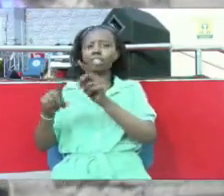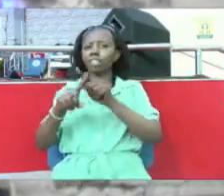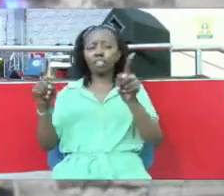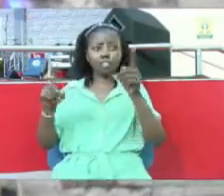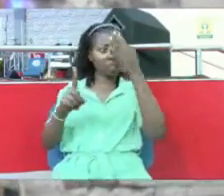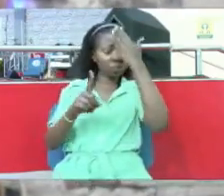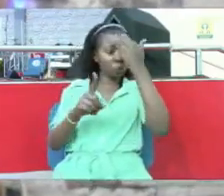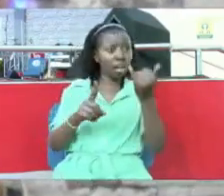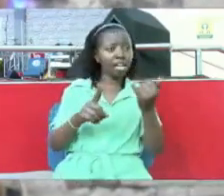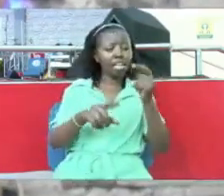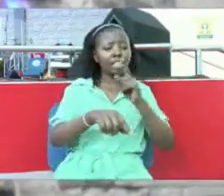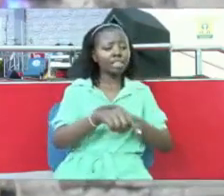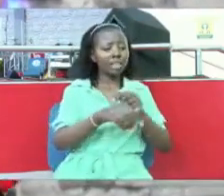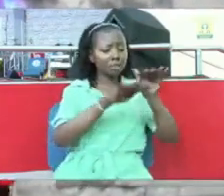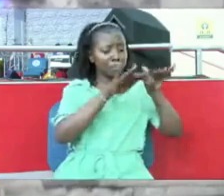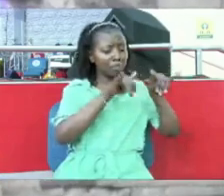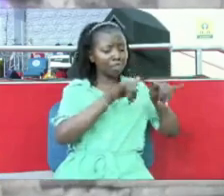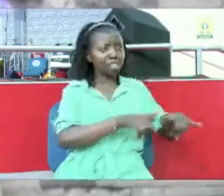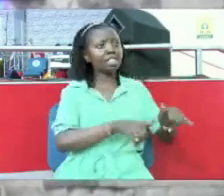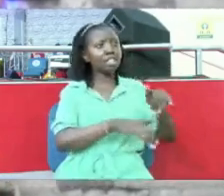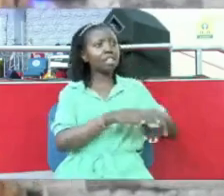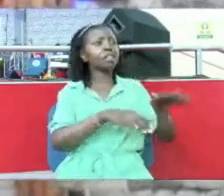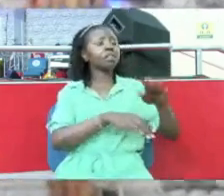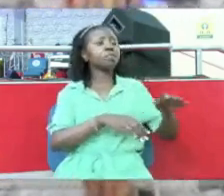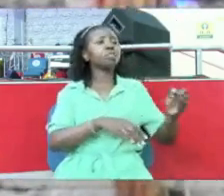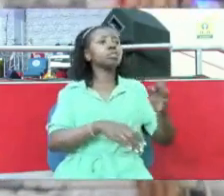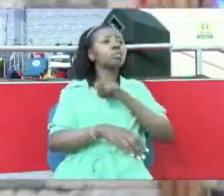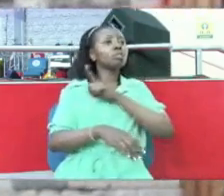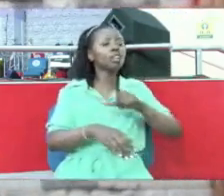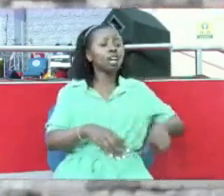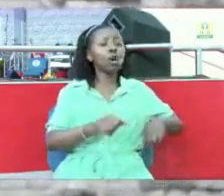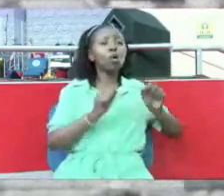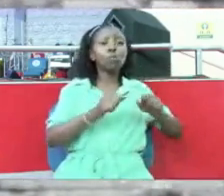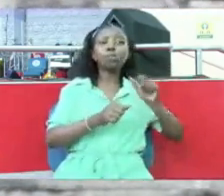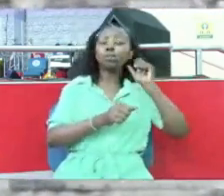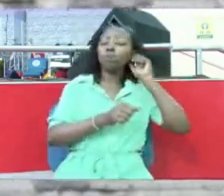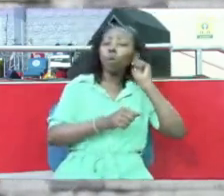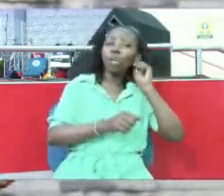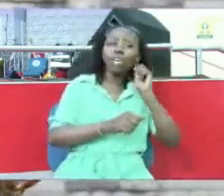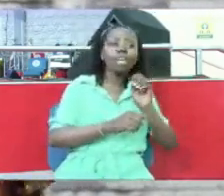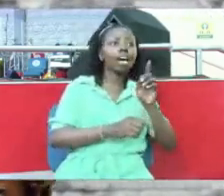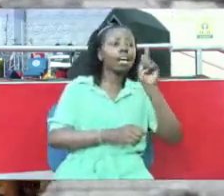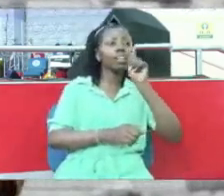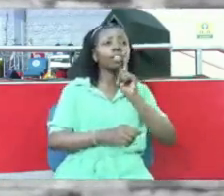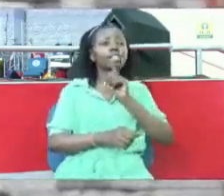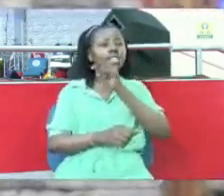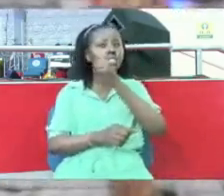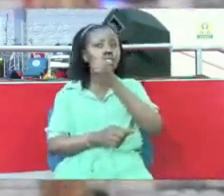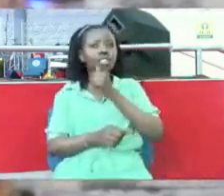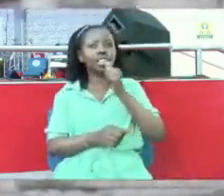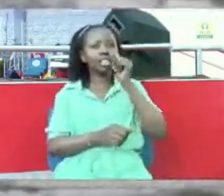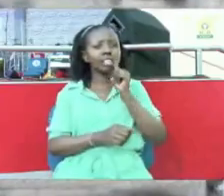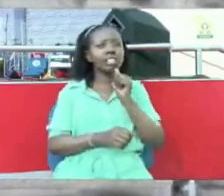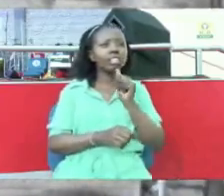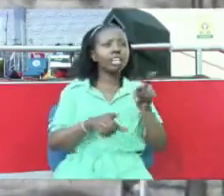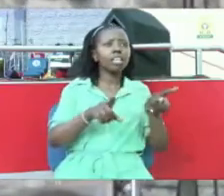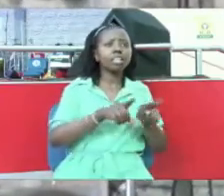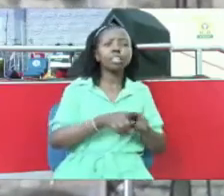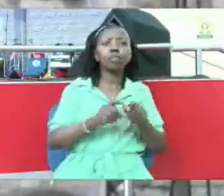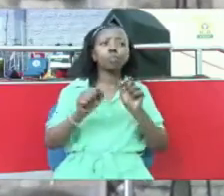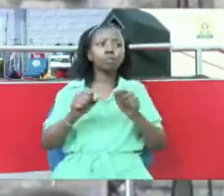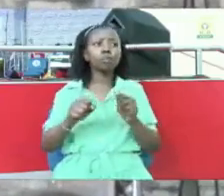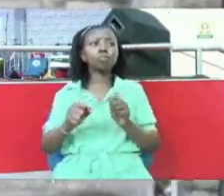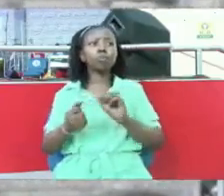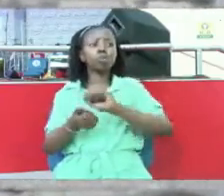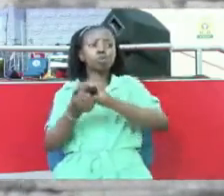lingering in the presence of God, then he was able to hear secrets and is able to come now to chapter 6 verse something,